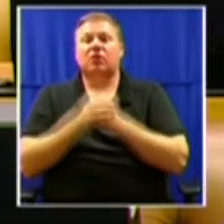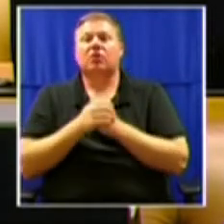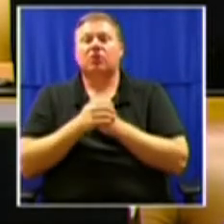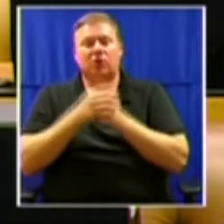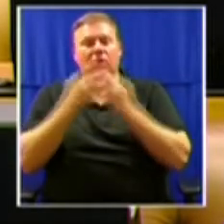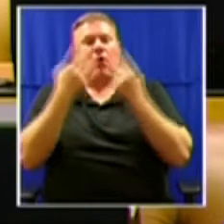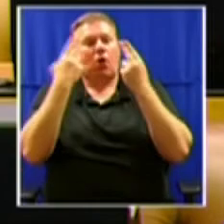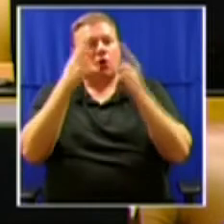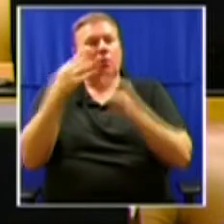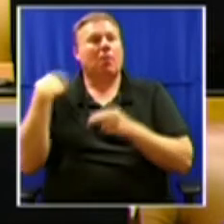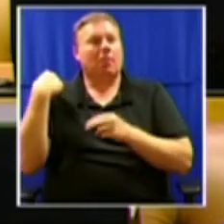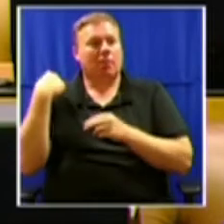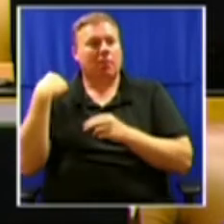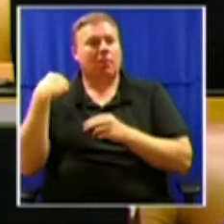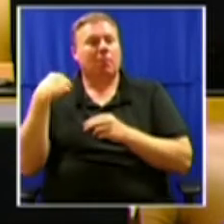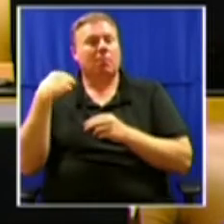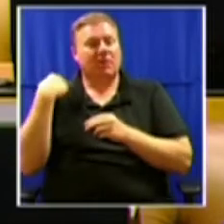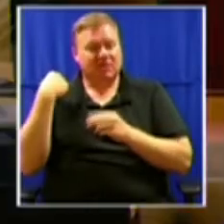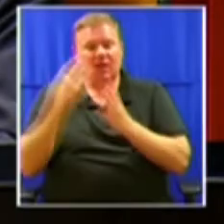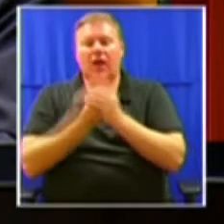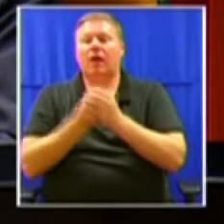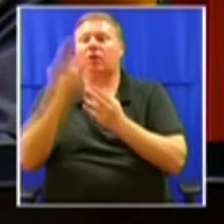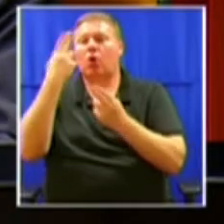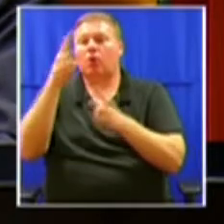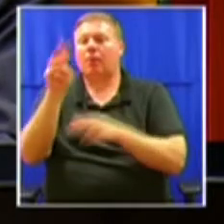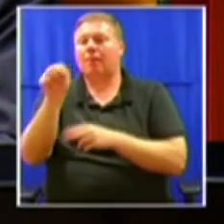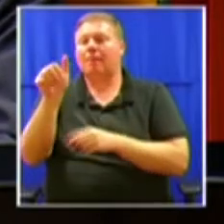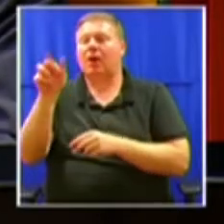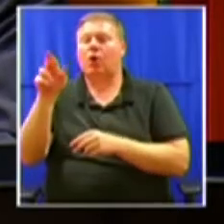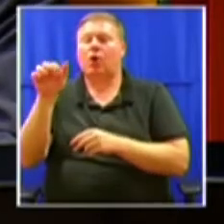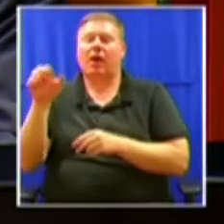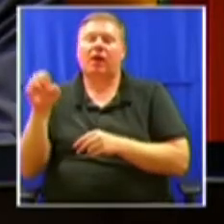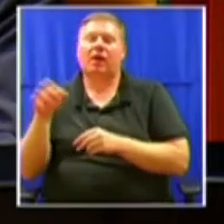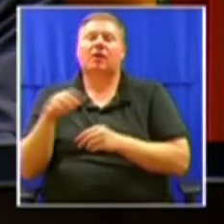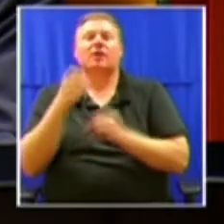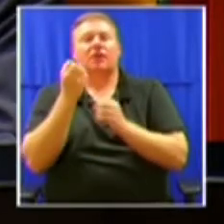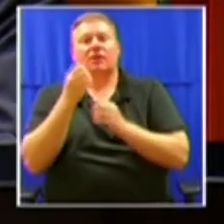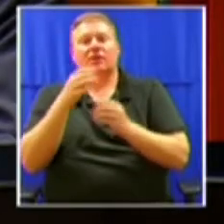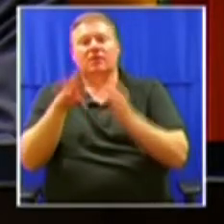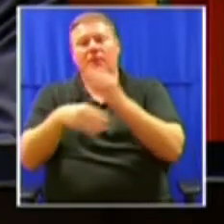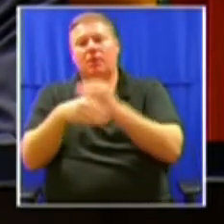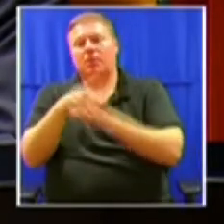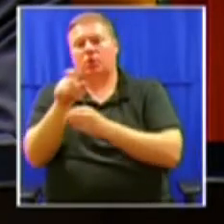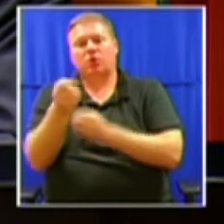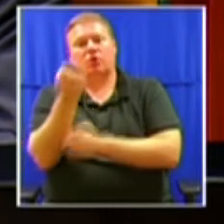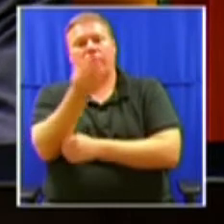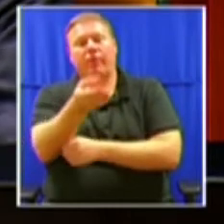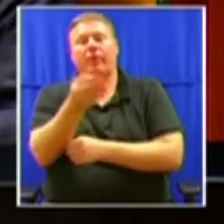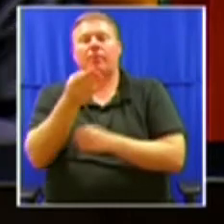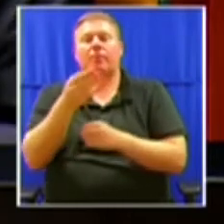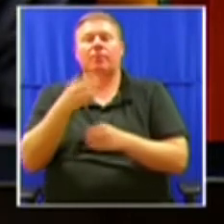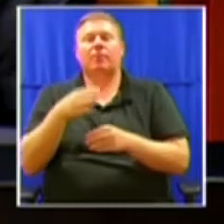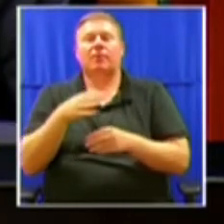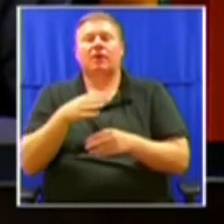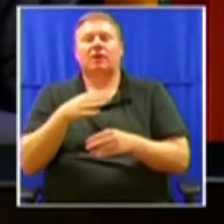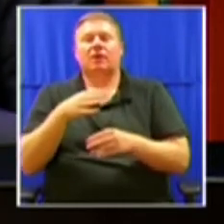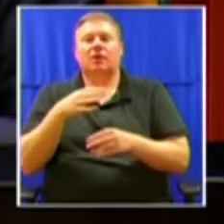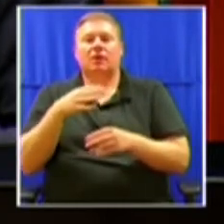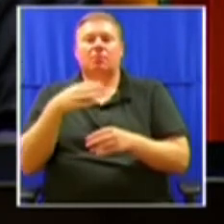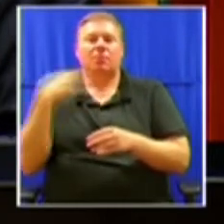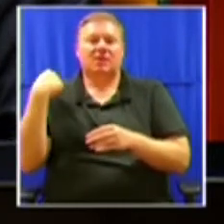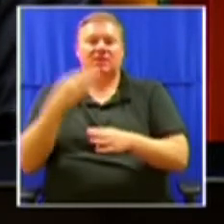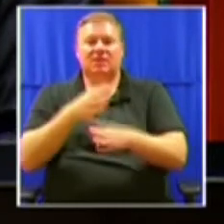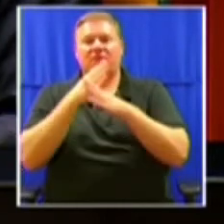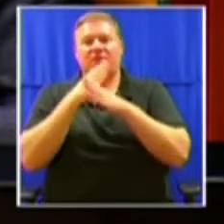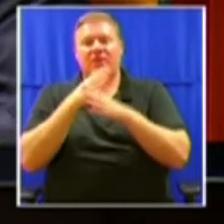we will ensure that the supplementary question gets to the Minister of Defence and Military Veterans so that